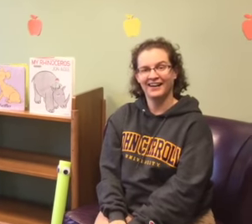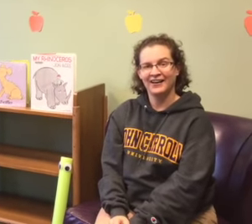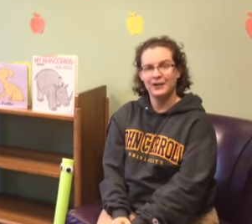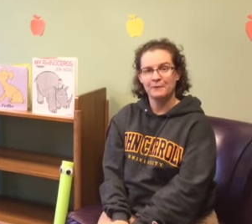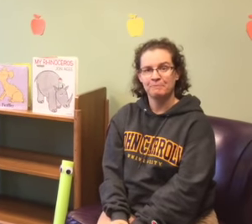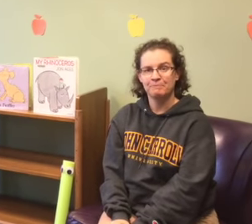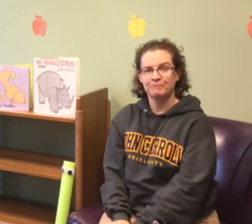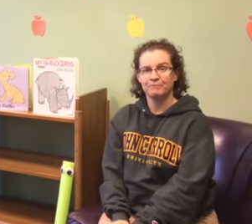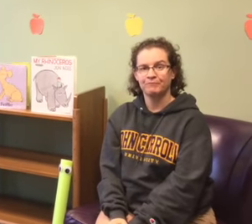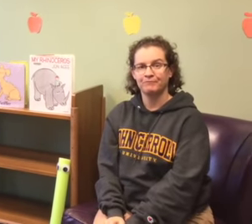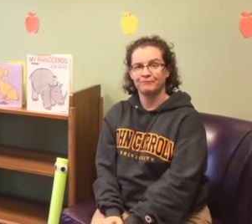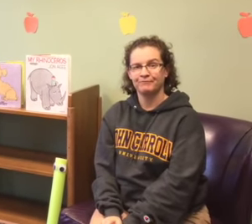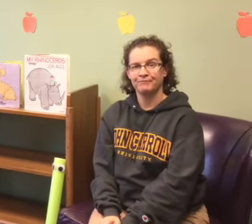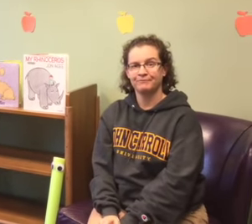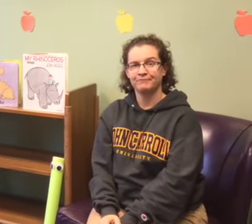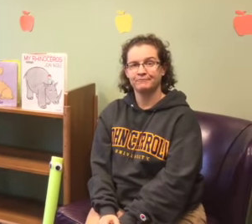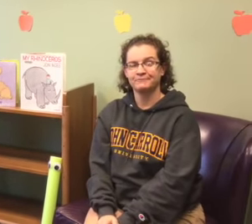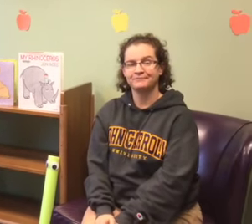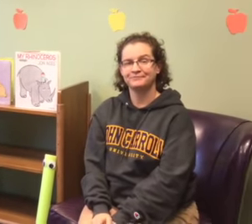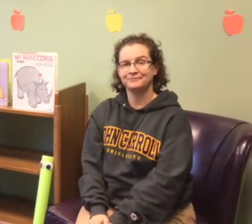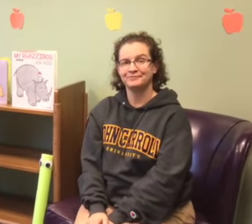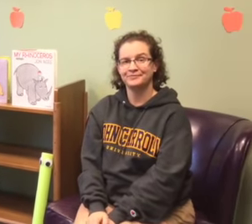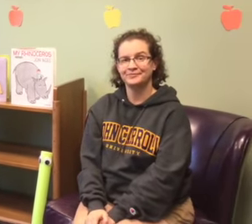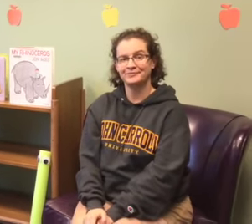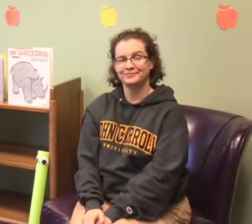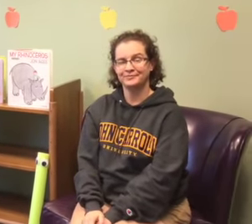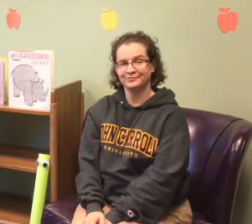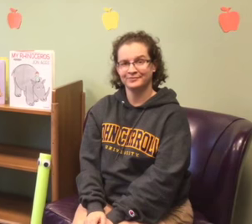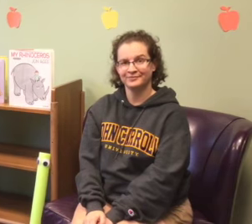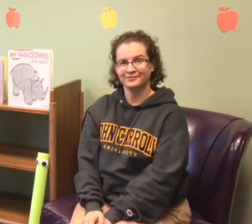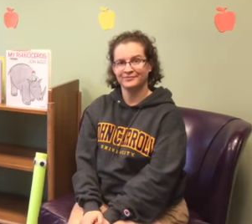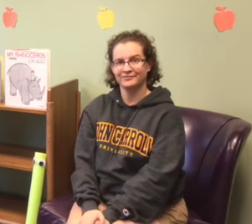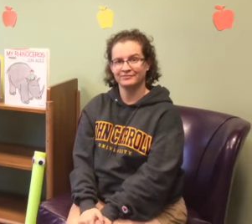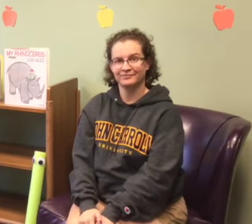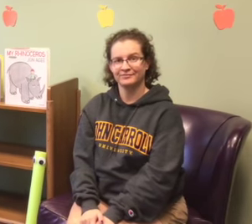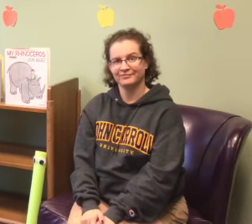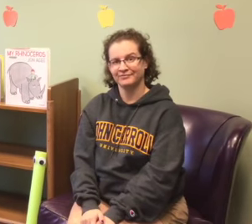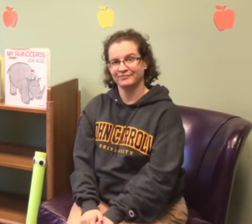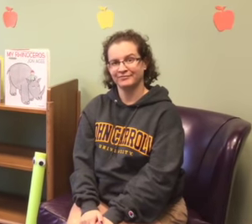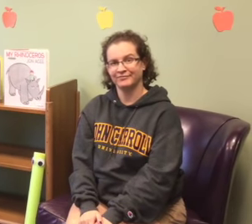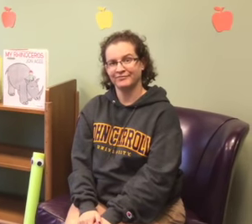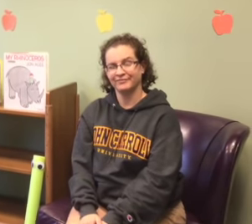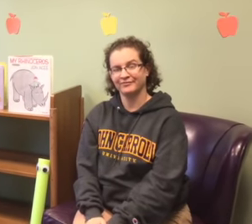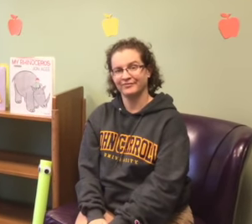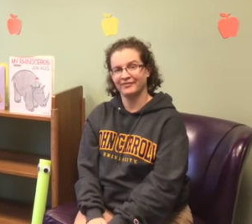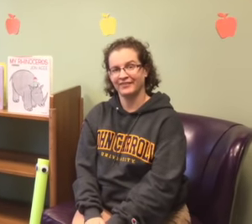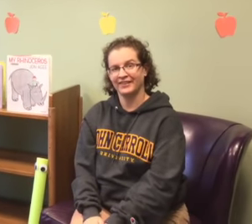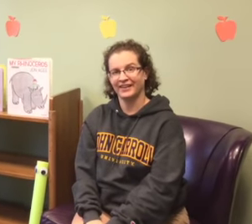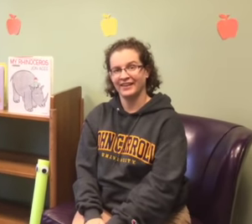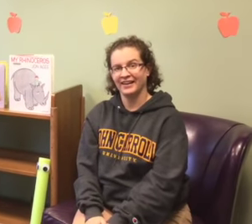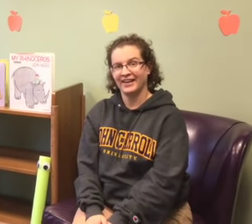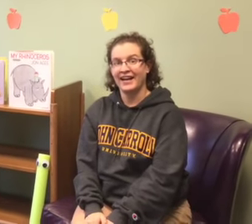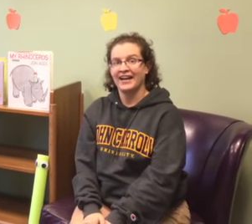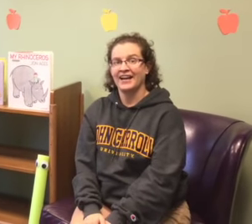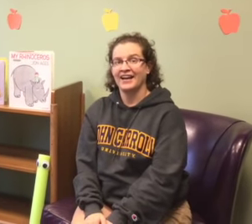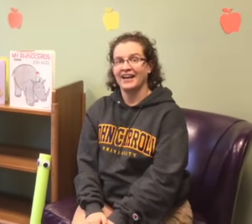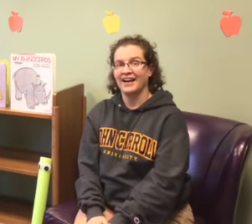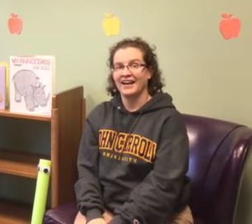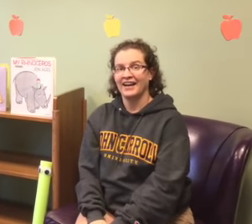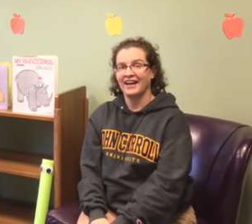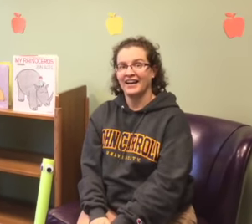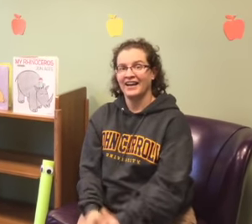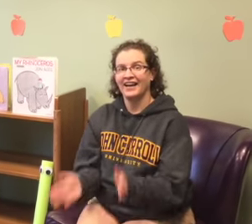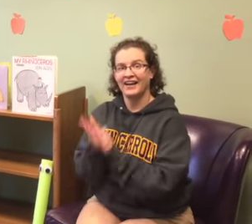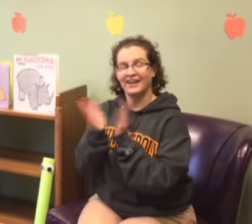thank you for watching us. Thank you, more importantly, for being who you are. And thank you to Miss Karen, who's going to come back next